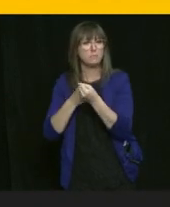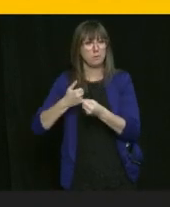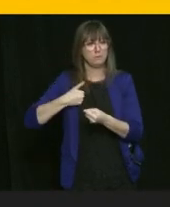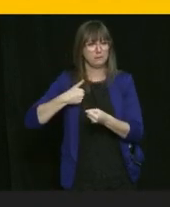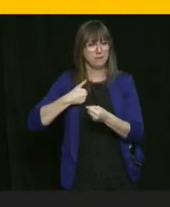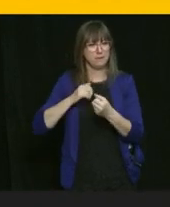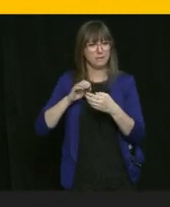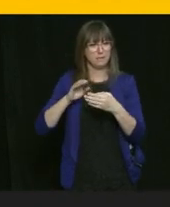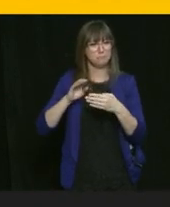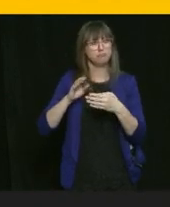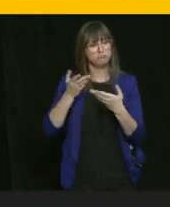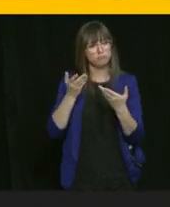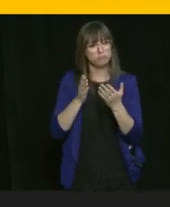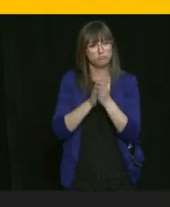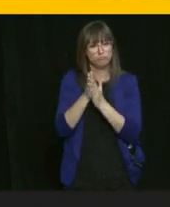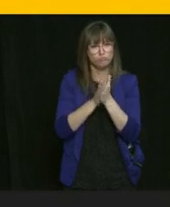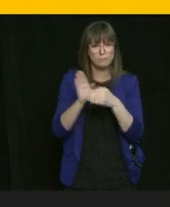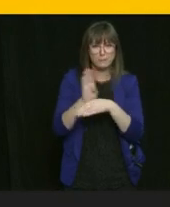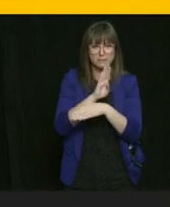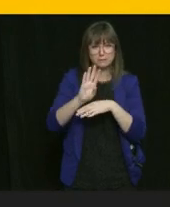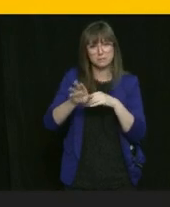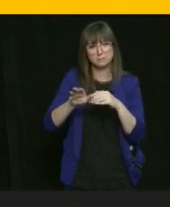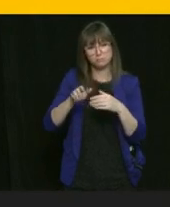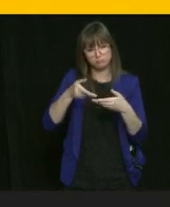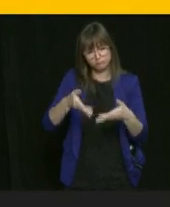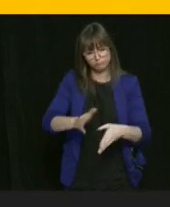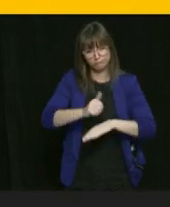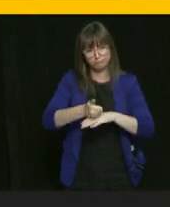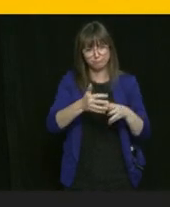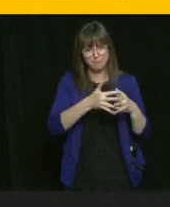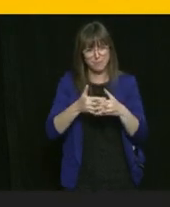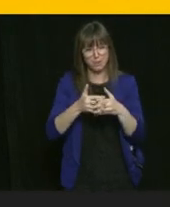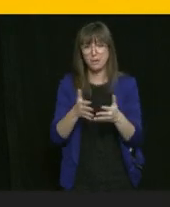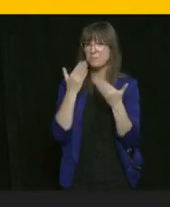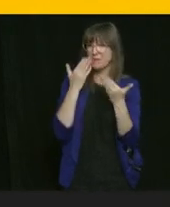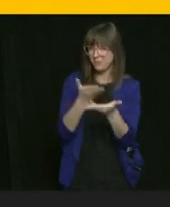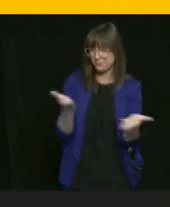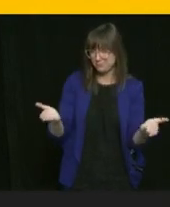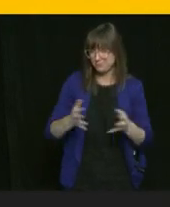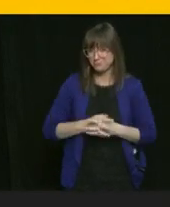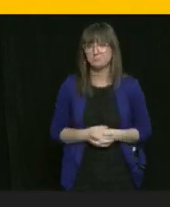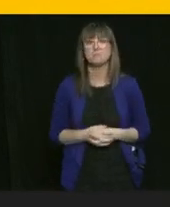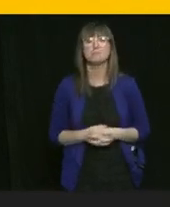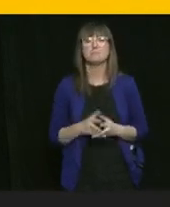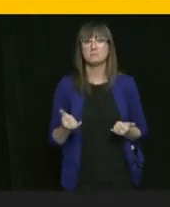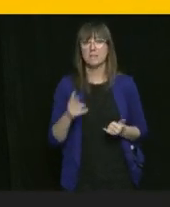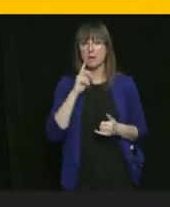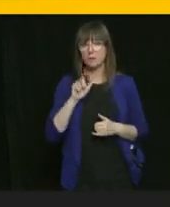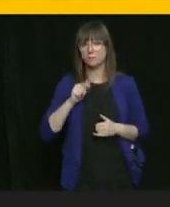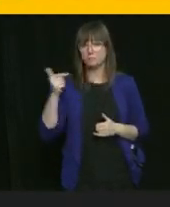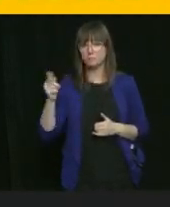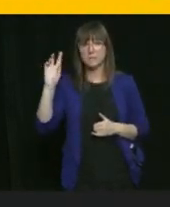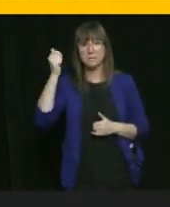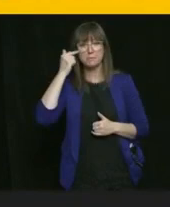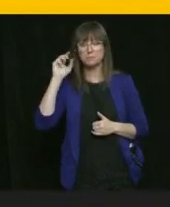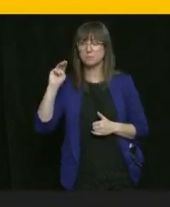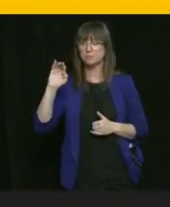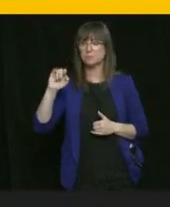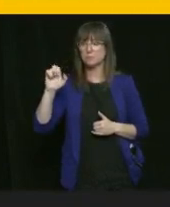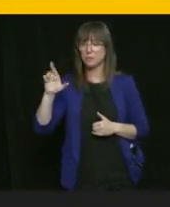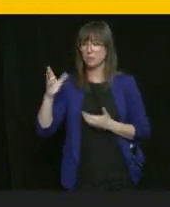on the other side of the border. Merci tout le monde. Thank you, everyone. I will now hand over the floor to Minister Miller.